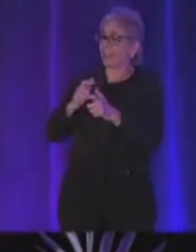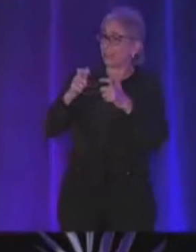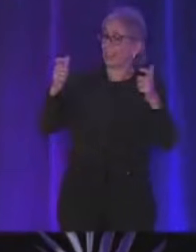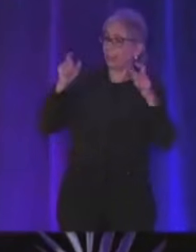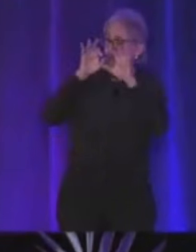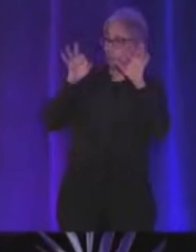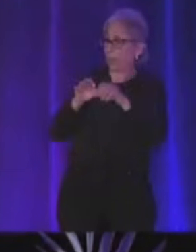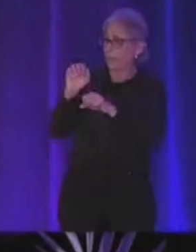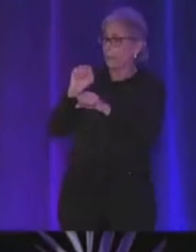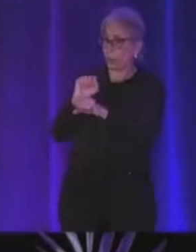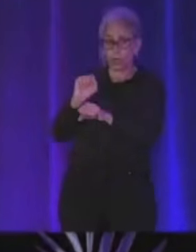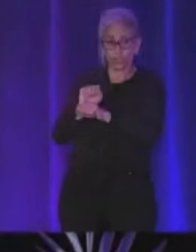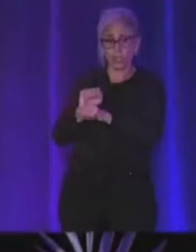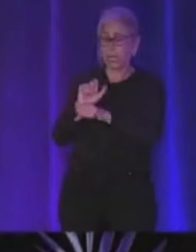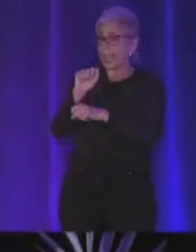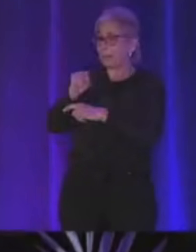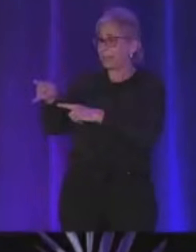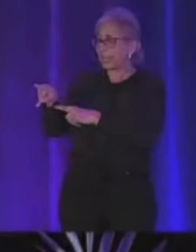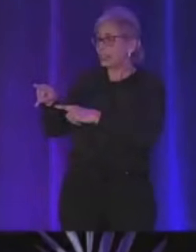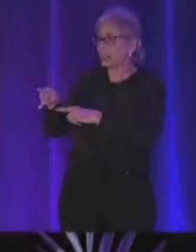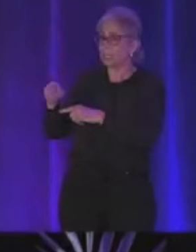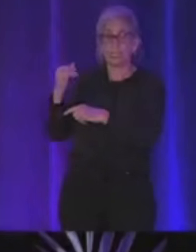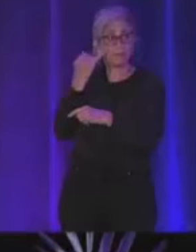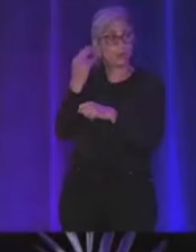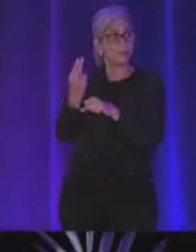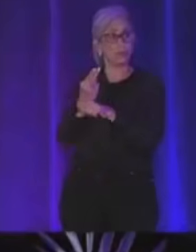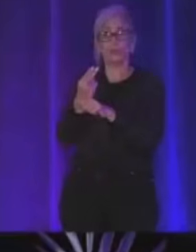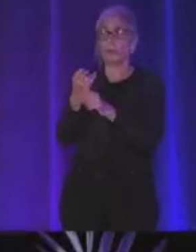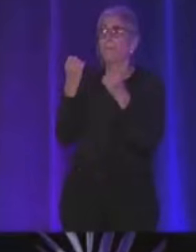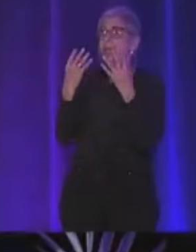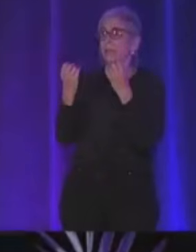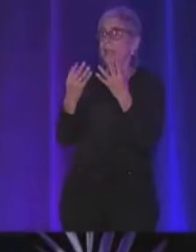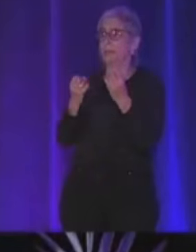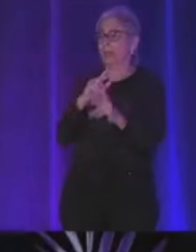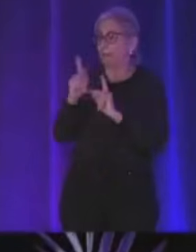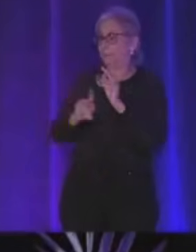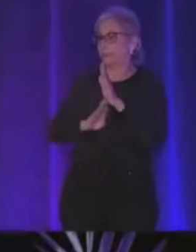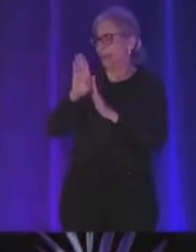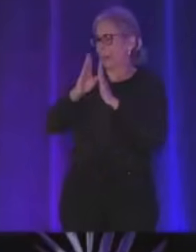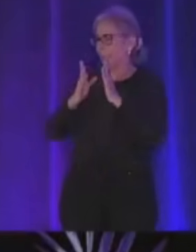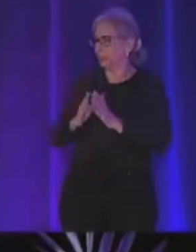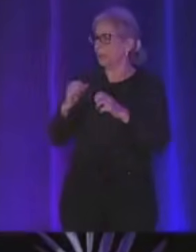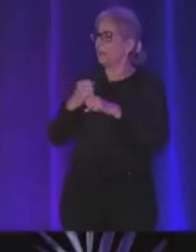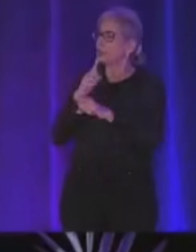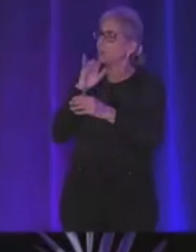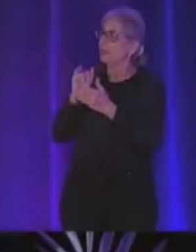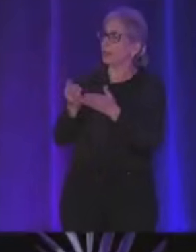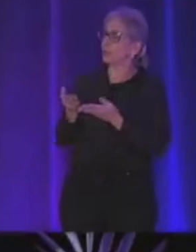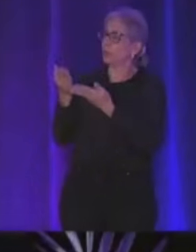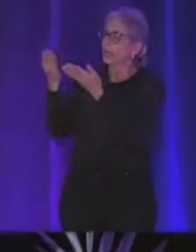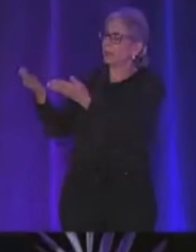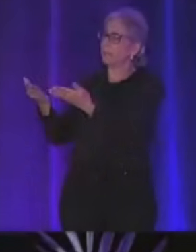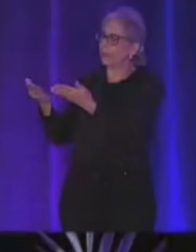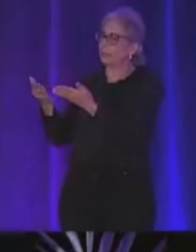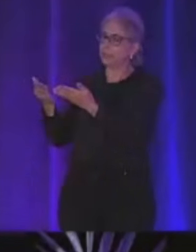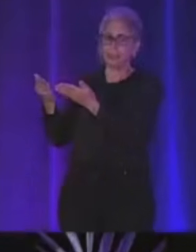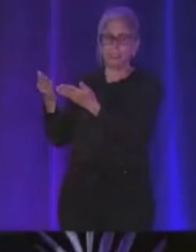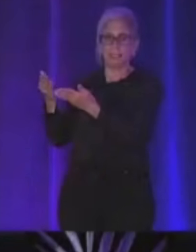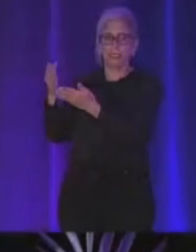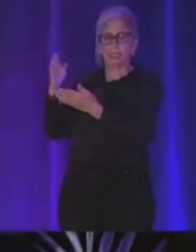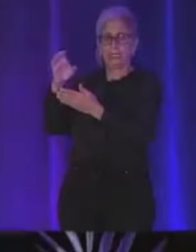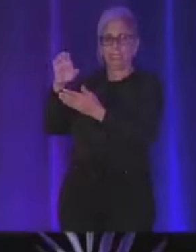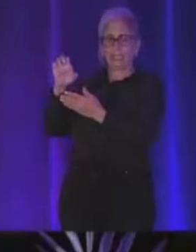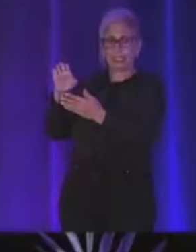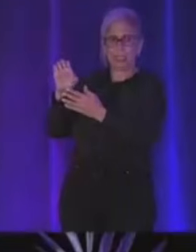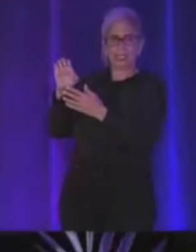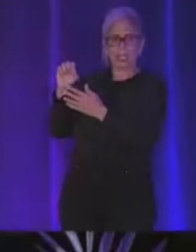full-stack react.js application framework that's used by like thousands upon thousands of developers, make sure that your recommended ESLint config does